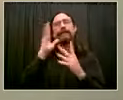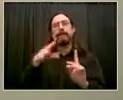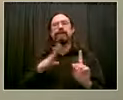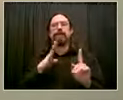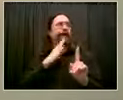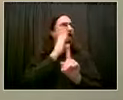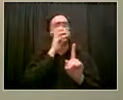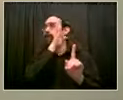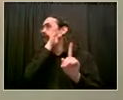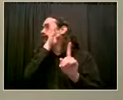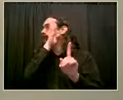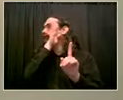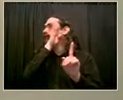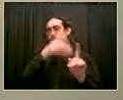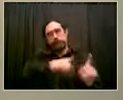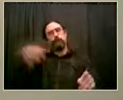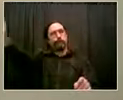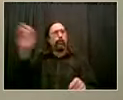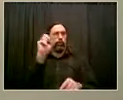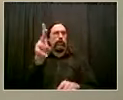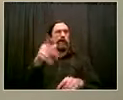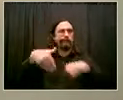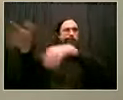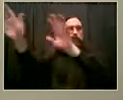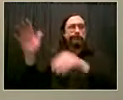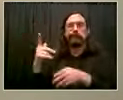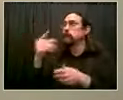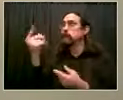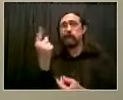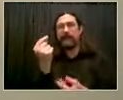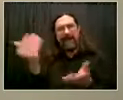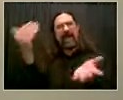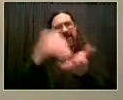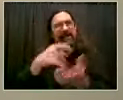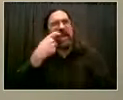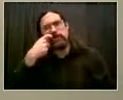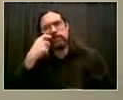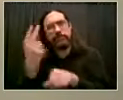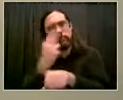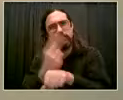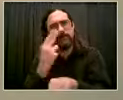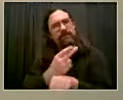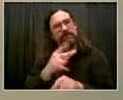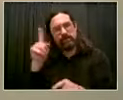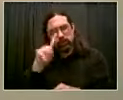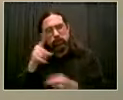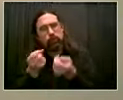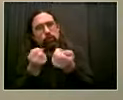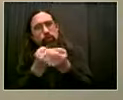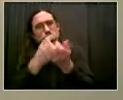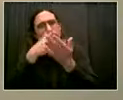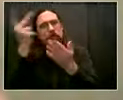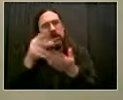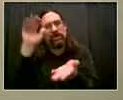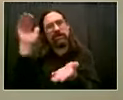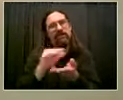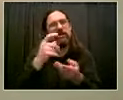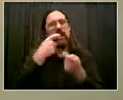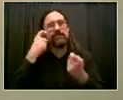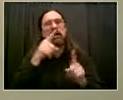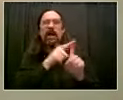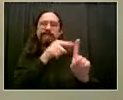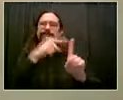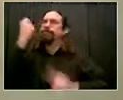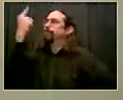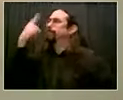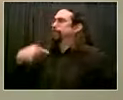back to. This isn't no longer about, you know, on parole, let's figure out a way to get you back into prison. Let's figure out anything you do, curfew, et